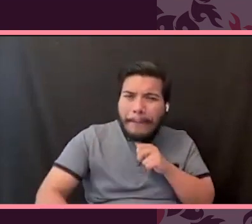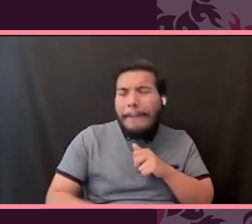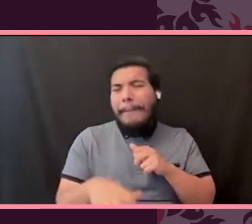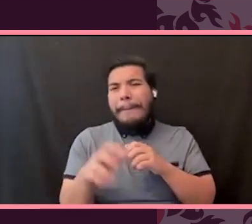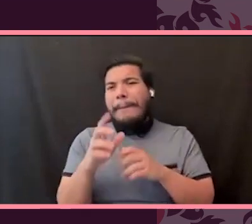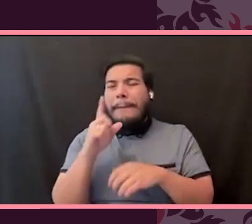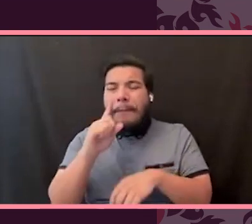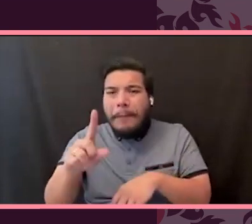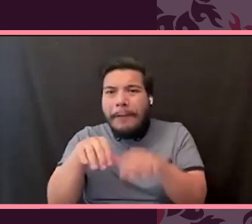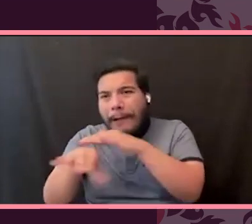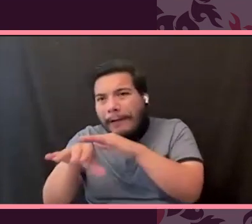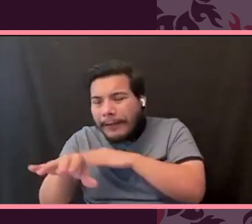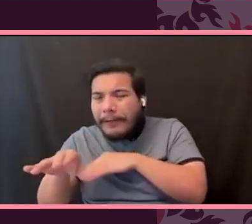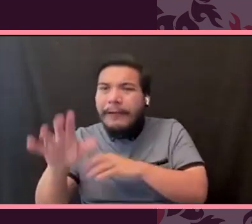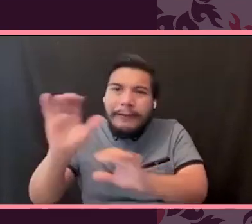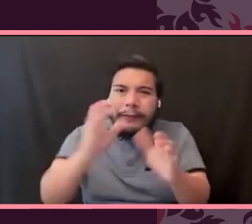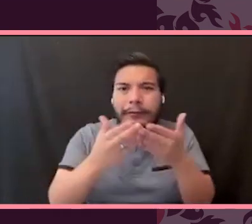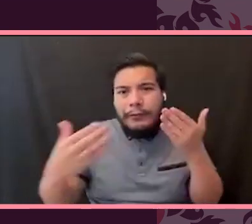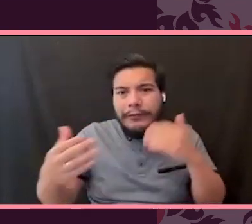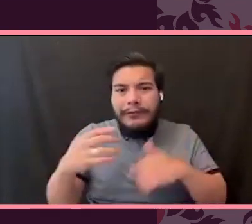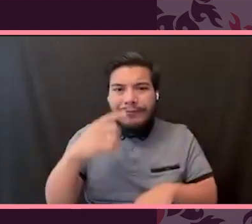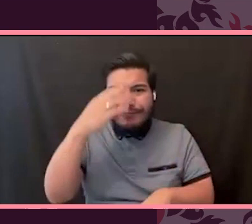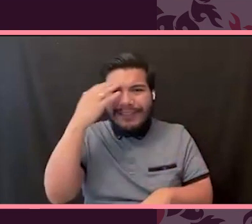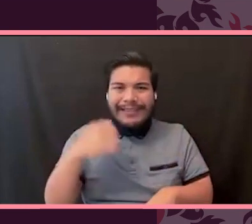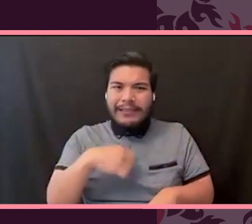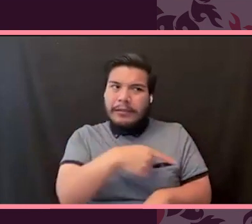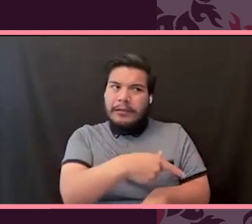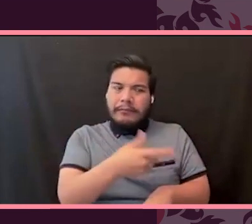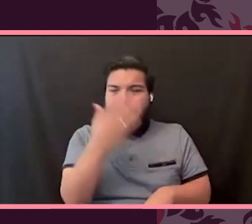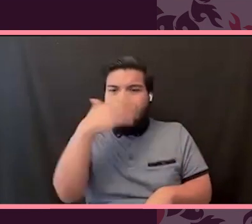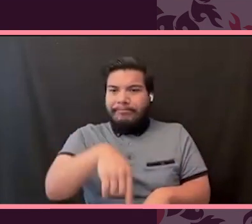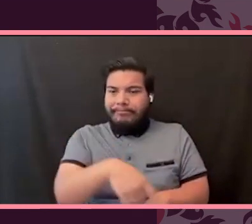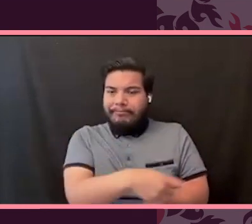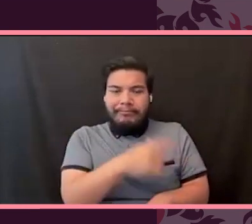you, because it doesn't go recognized.